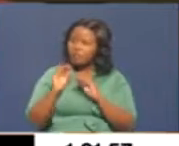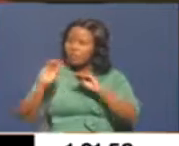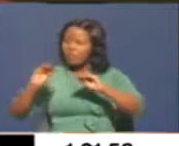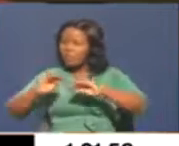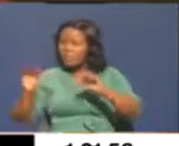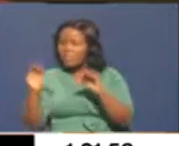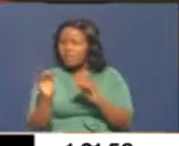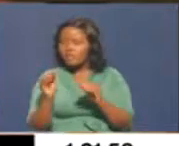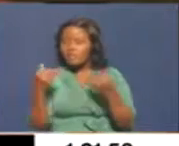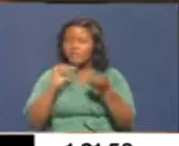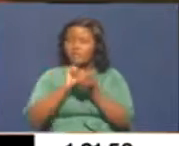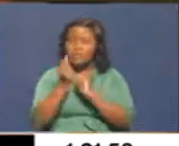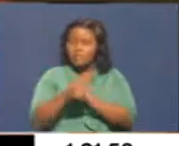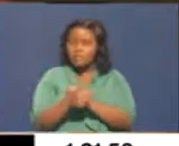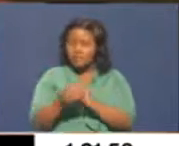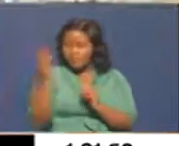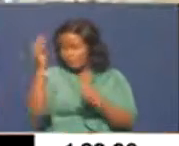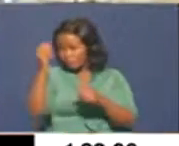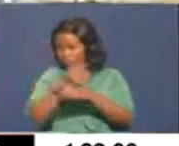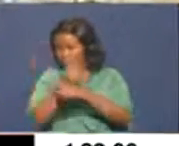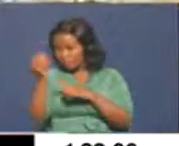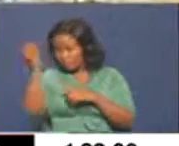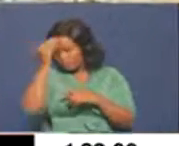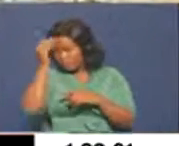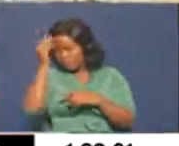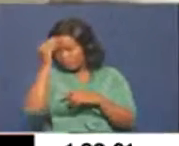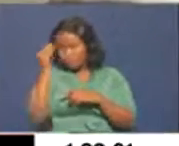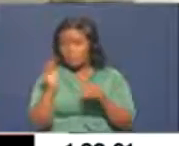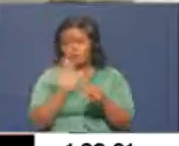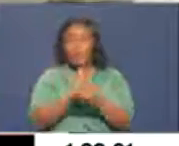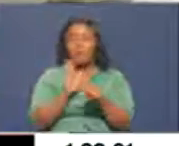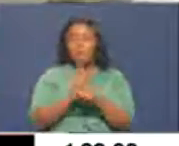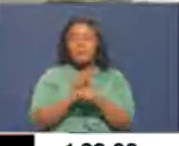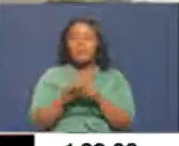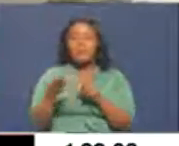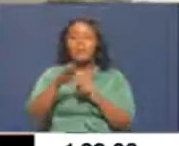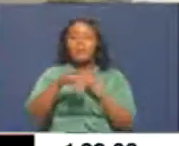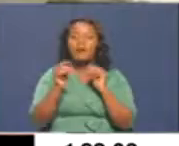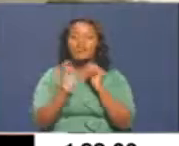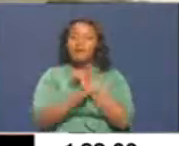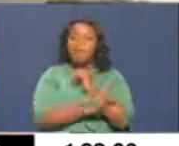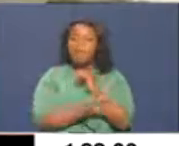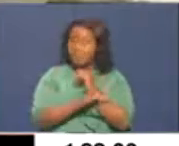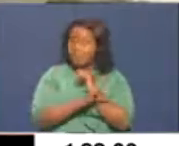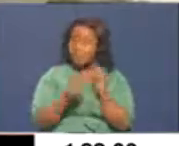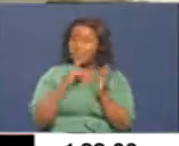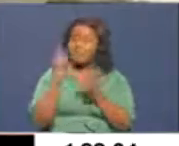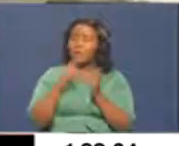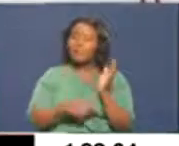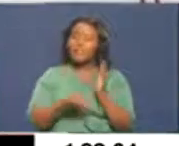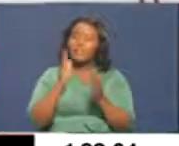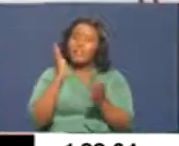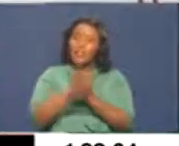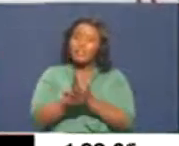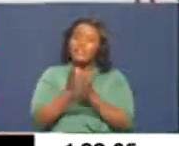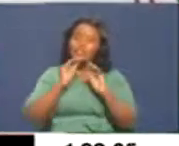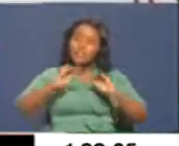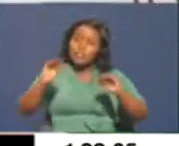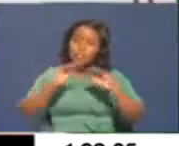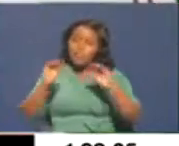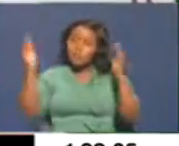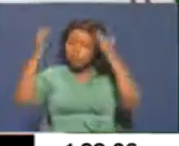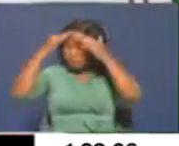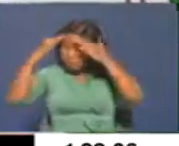The scholars, who have been on a mission in different parts of the country, said the real teachings of Islam is about peace.